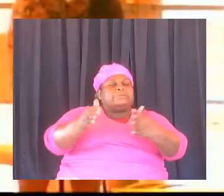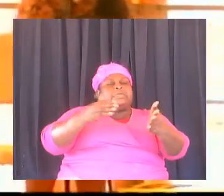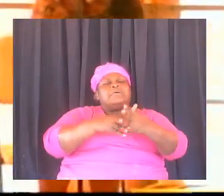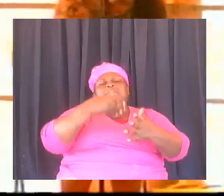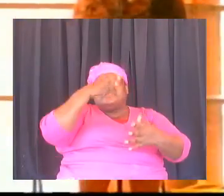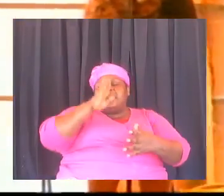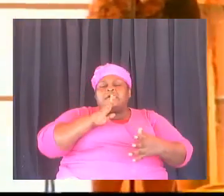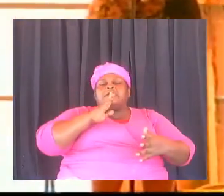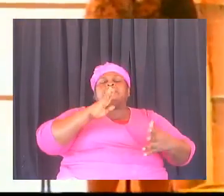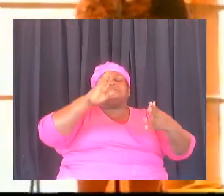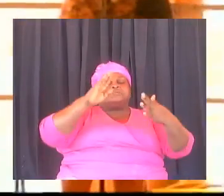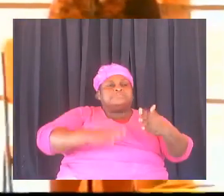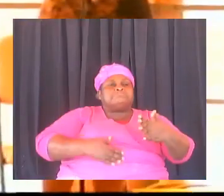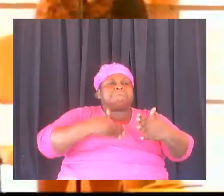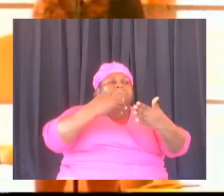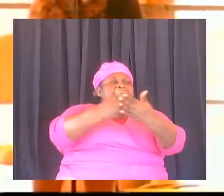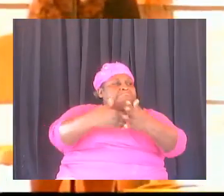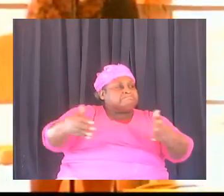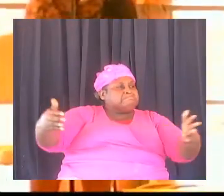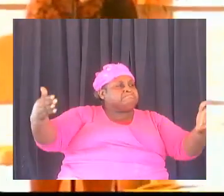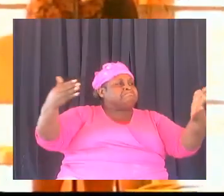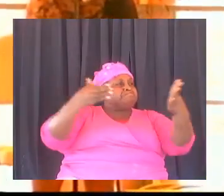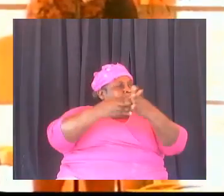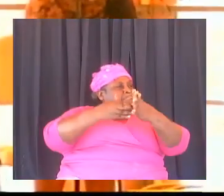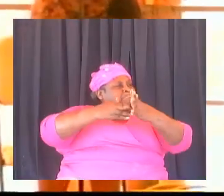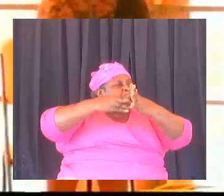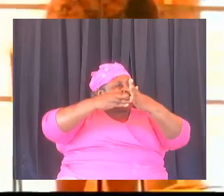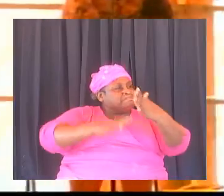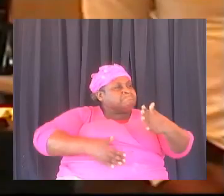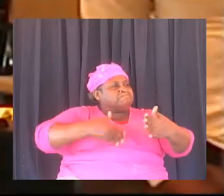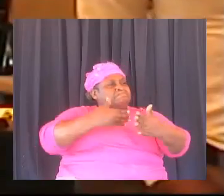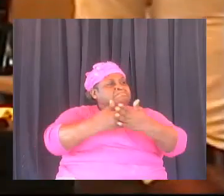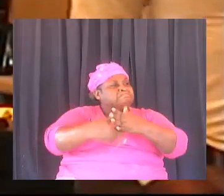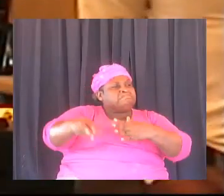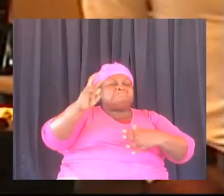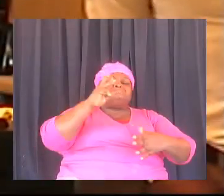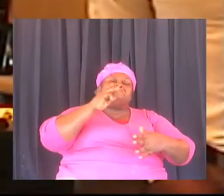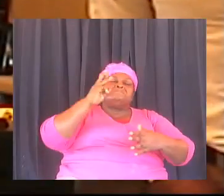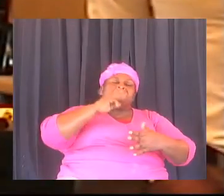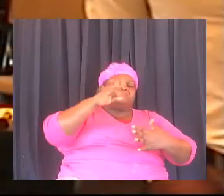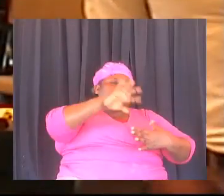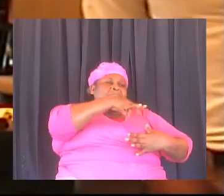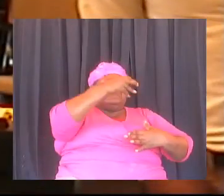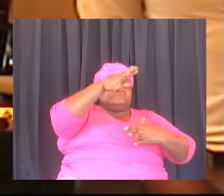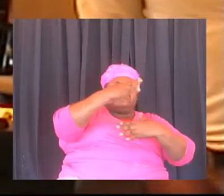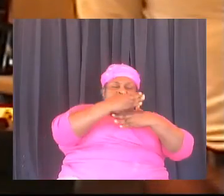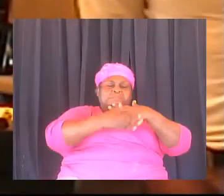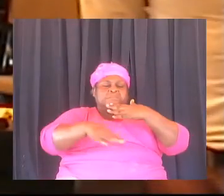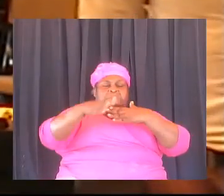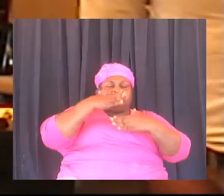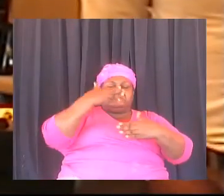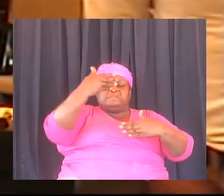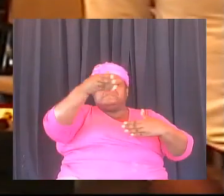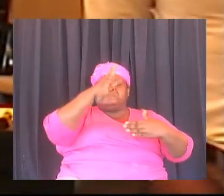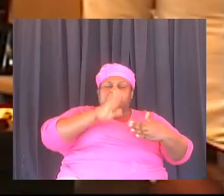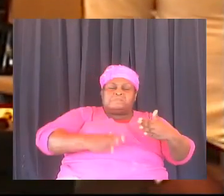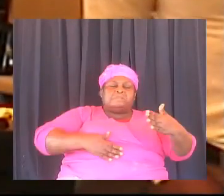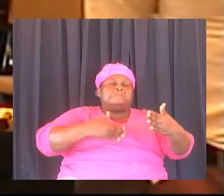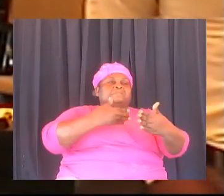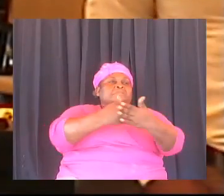Born again. Thank God I'm born again. I am born of the water, the spirit, and the blood.